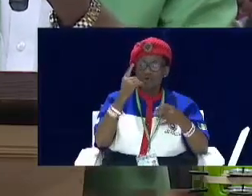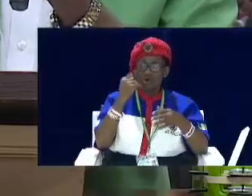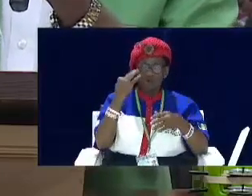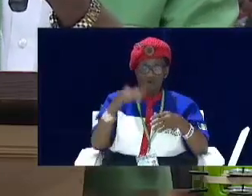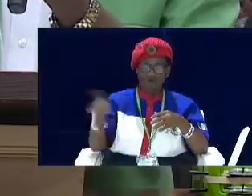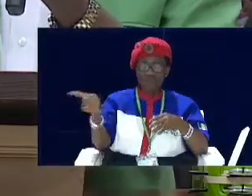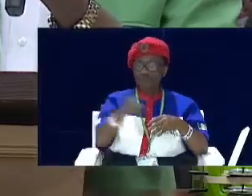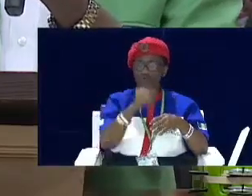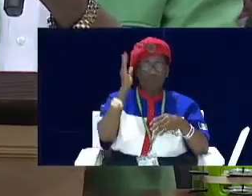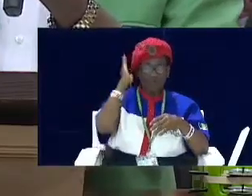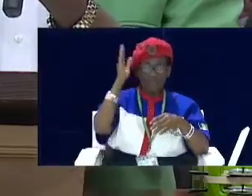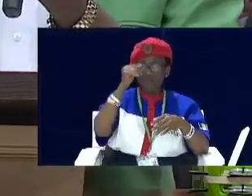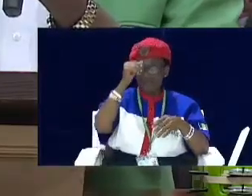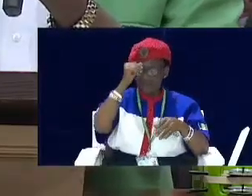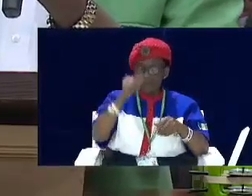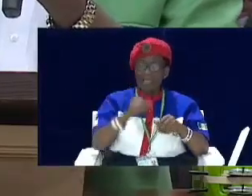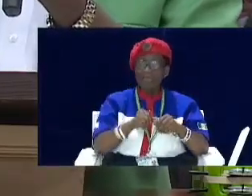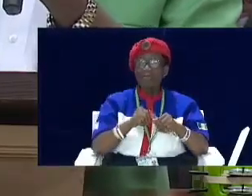remember.